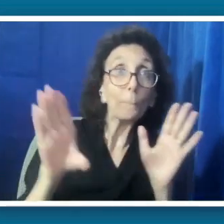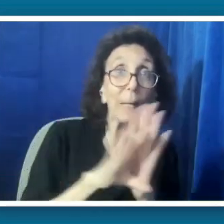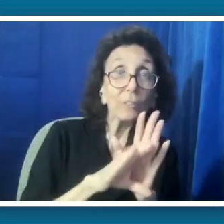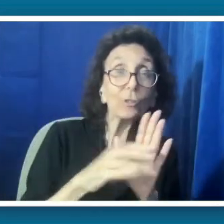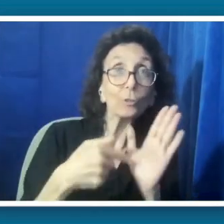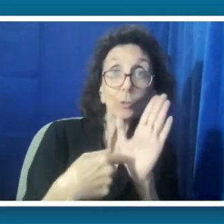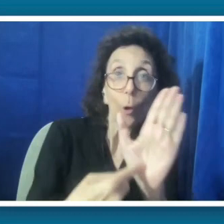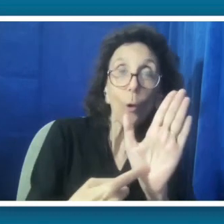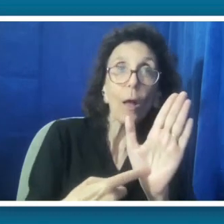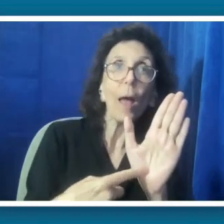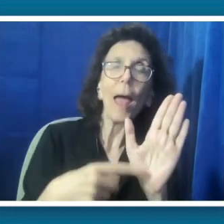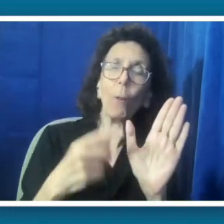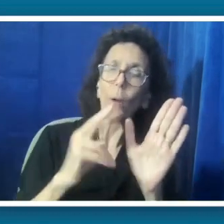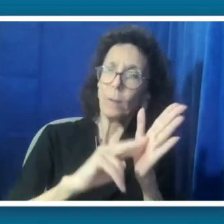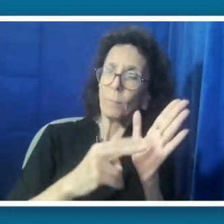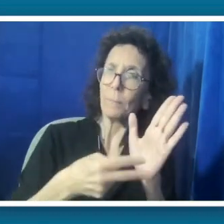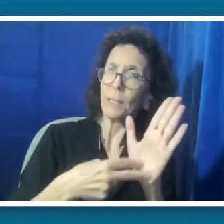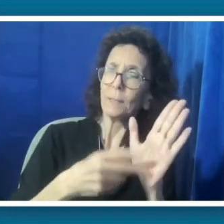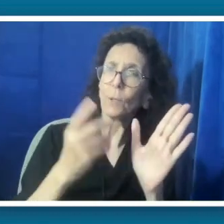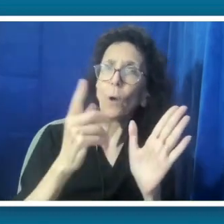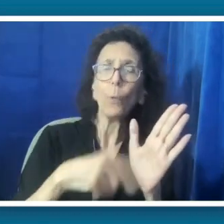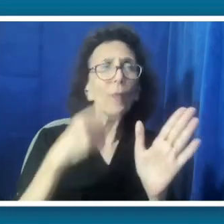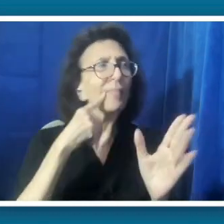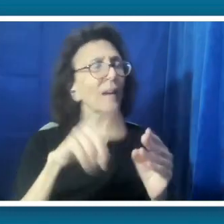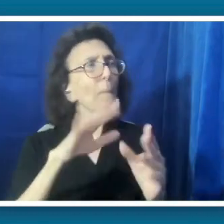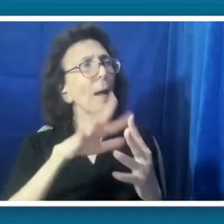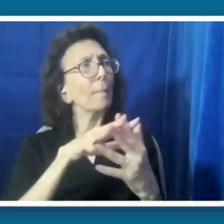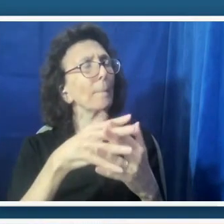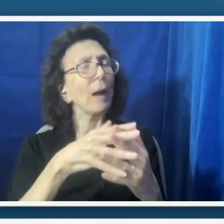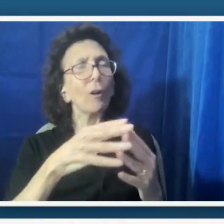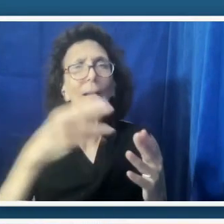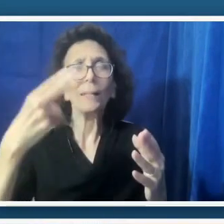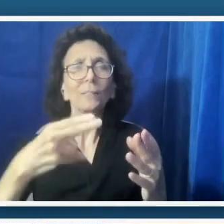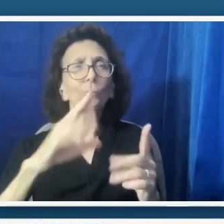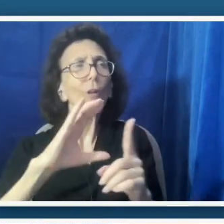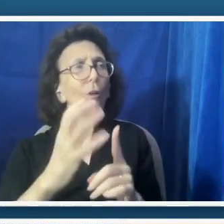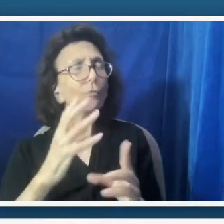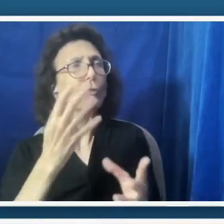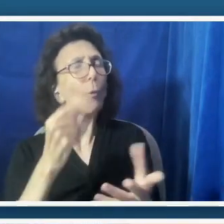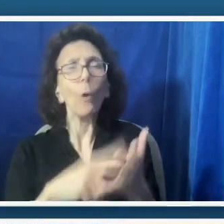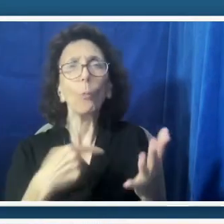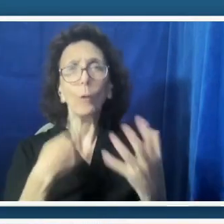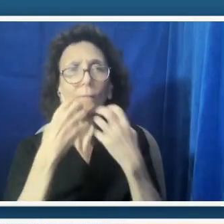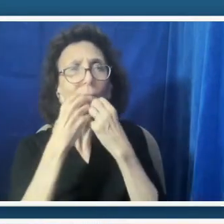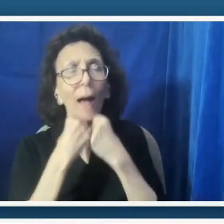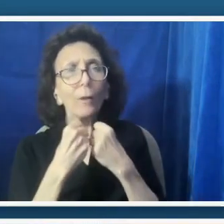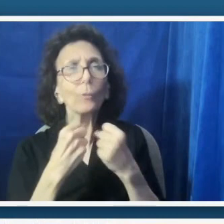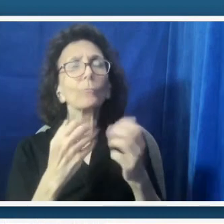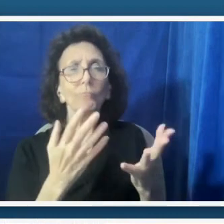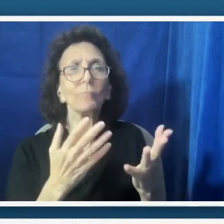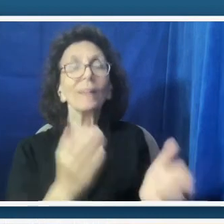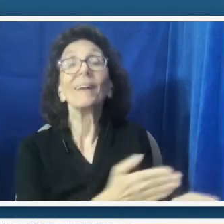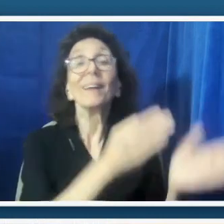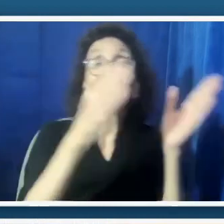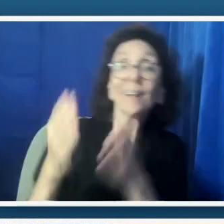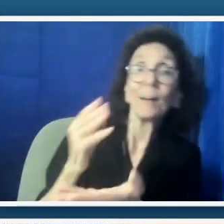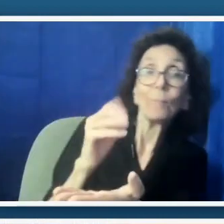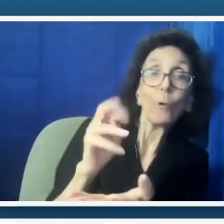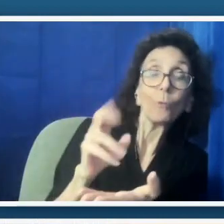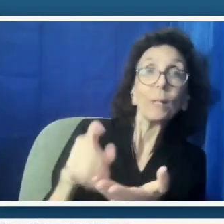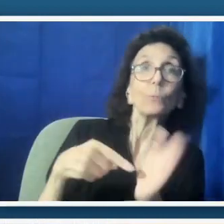American history, culture, or values. From there, Maureen will explore post office murals with you